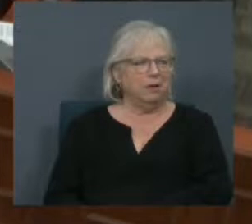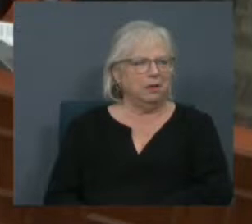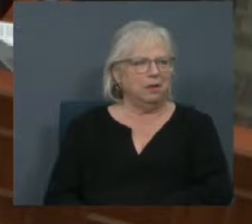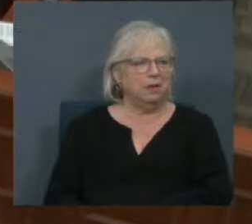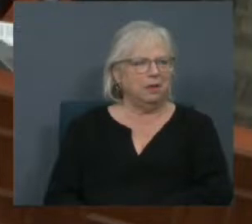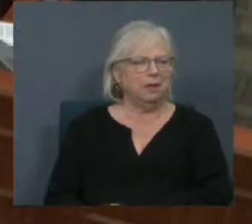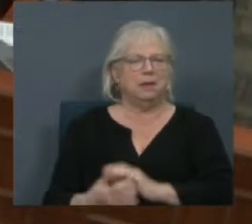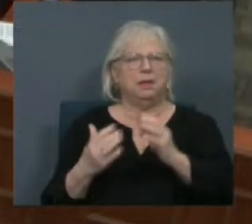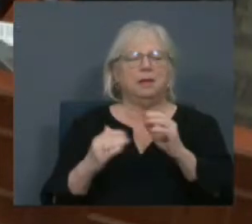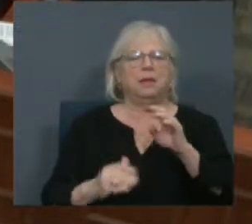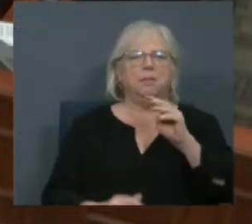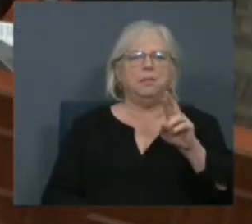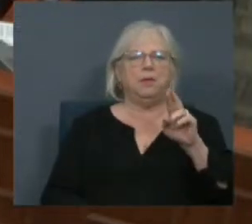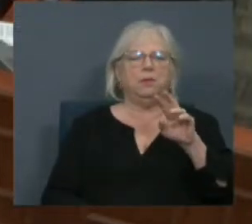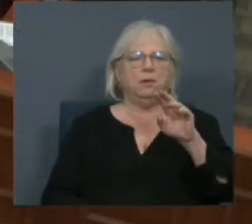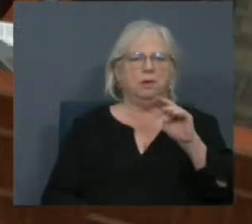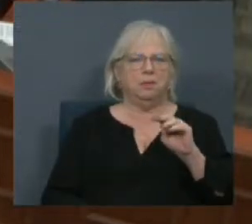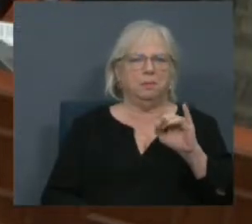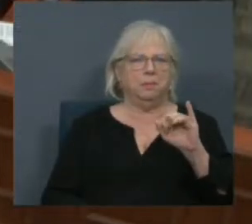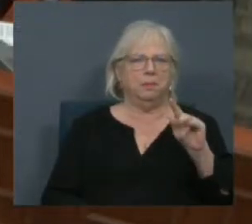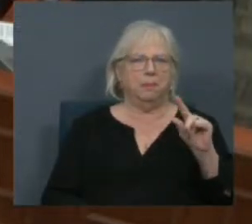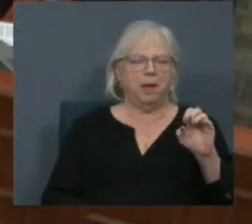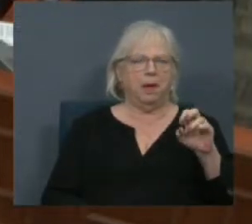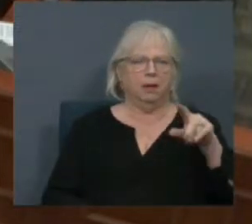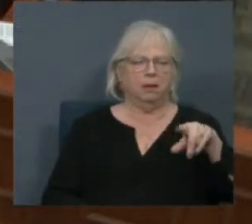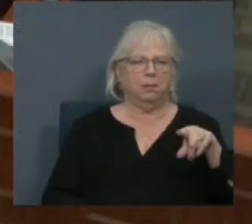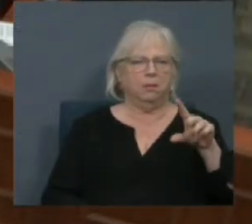Mr. Mike Poe.